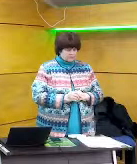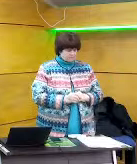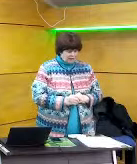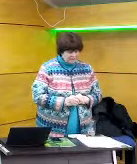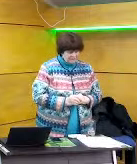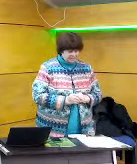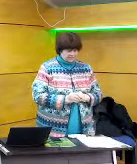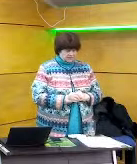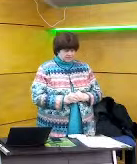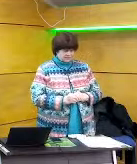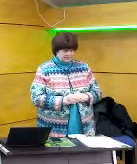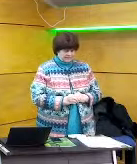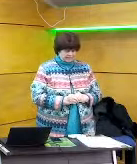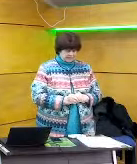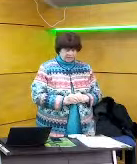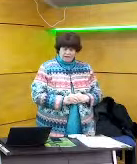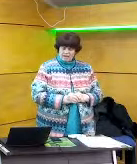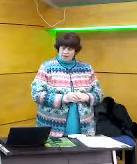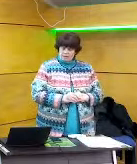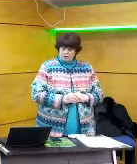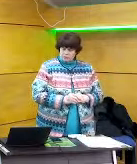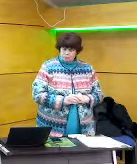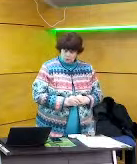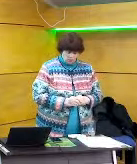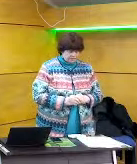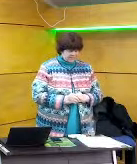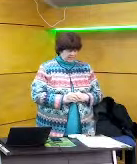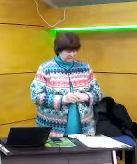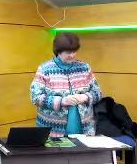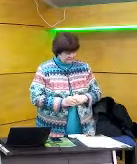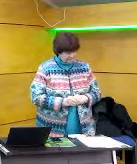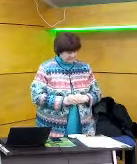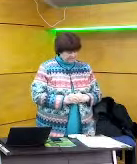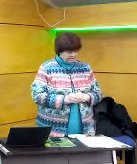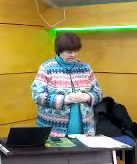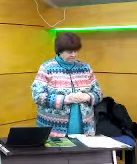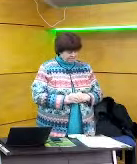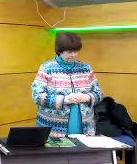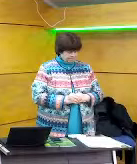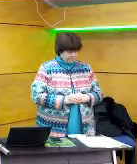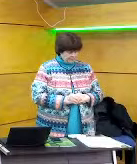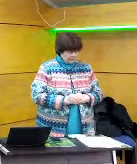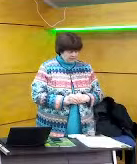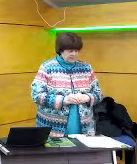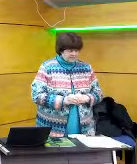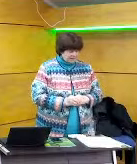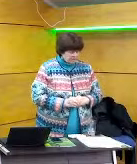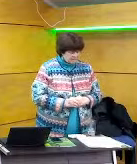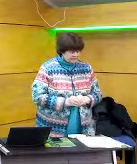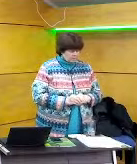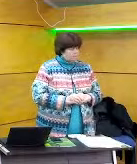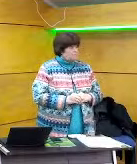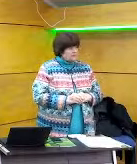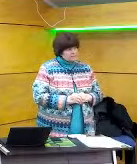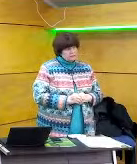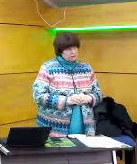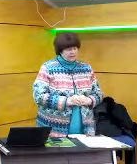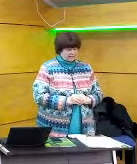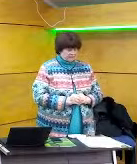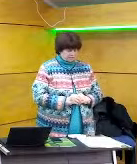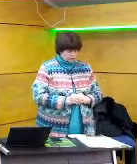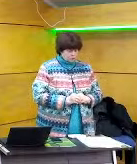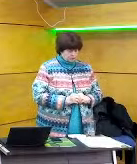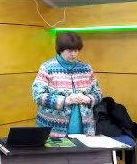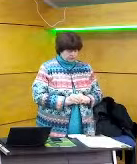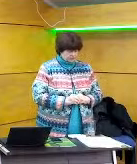that respond to this understanding to words and sentences. These areas are mainly